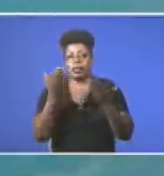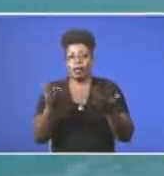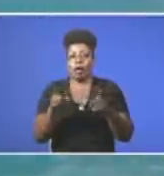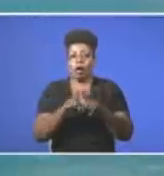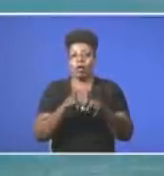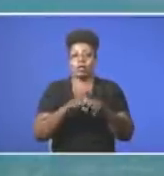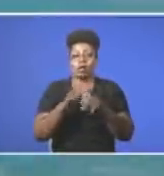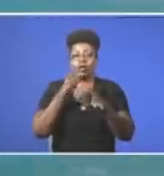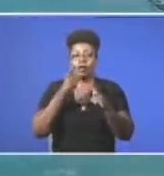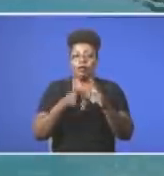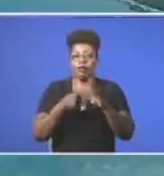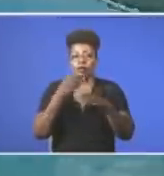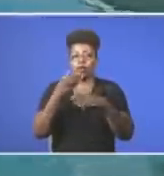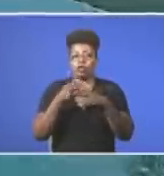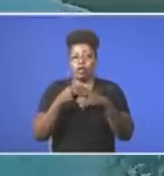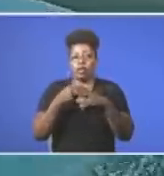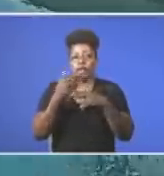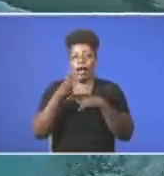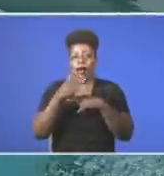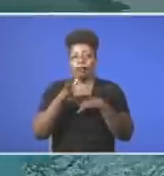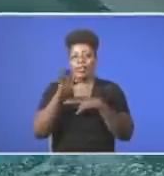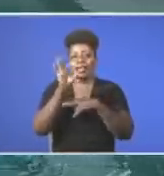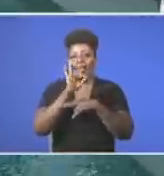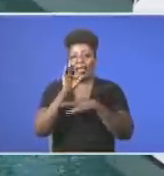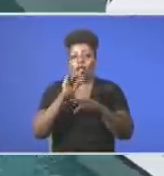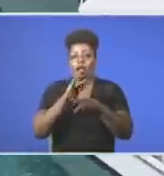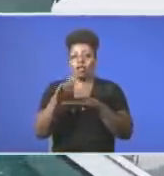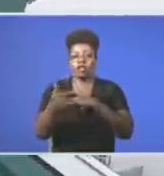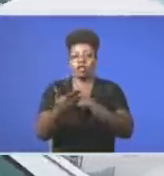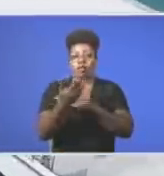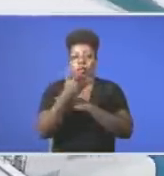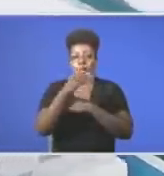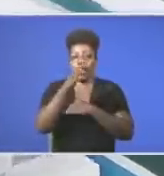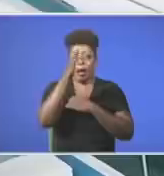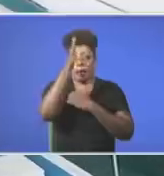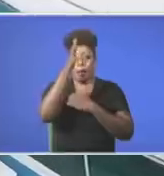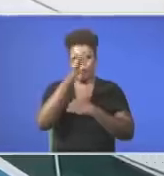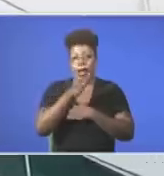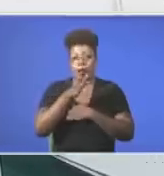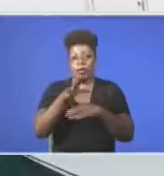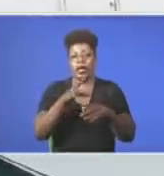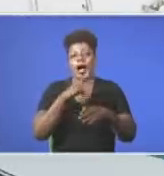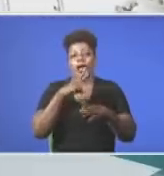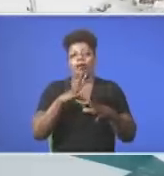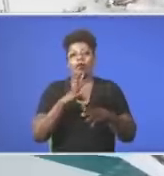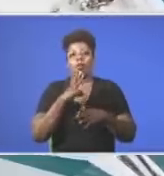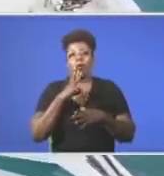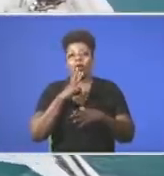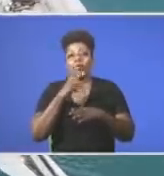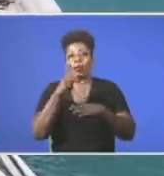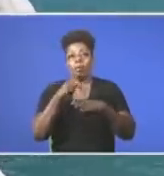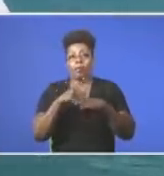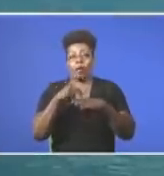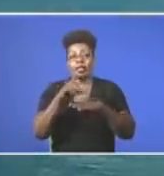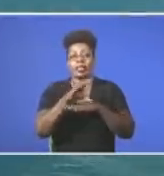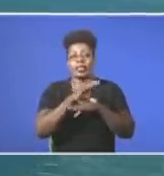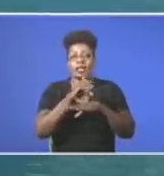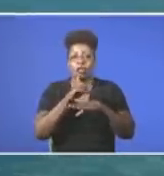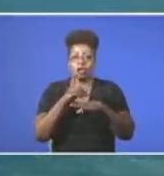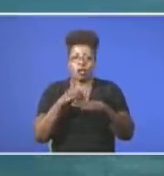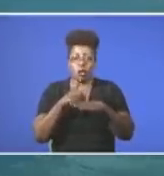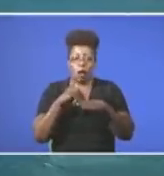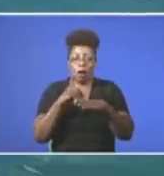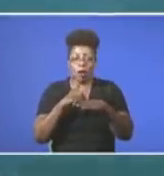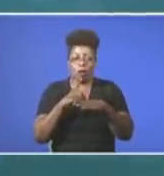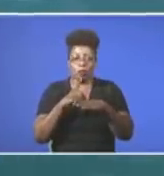also confirming that shortly after 9 o'clock this morning, the body of a male was pulled from waters at Potters Key Dock. Authorities say foul play is